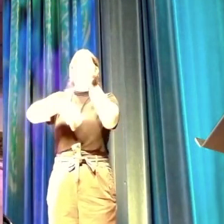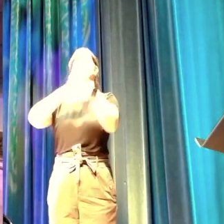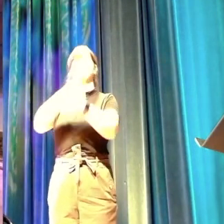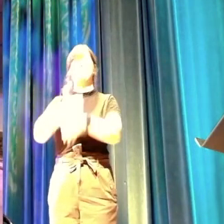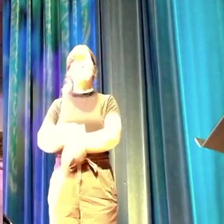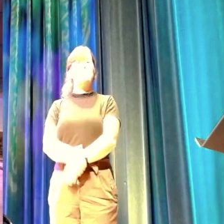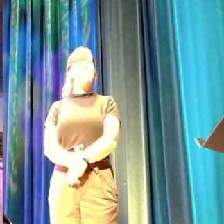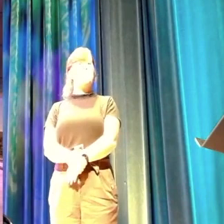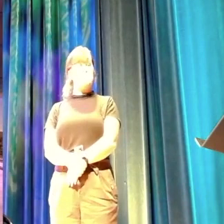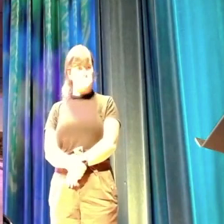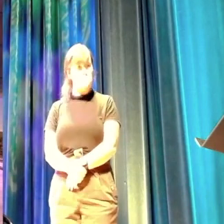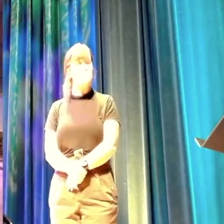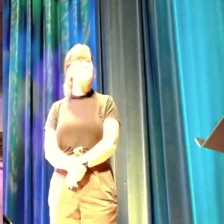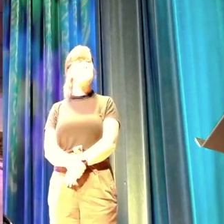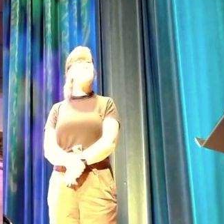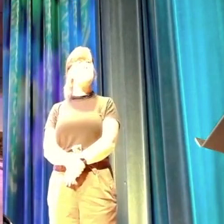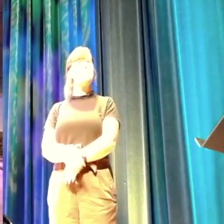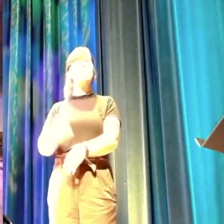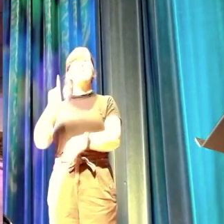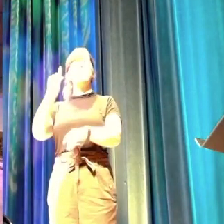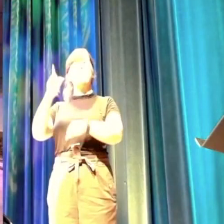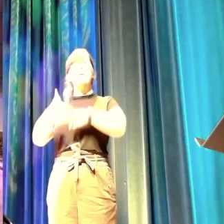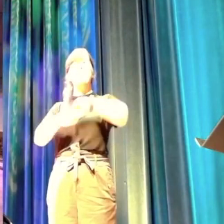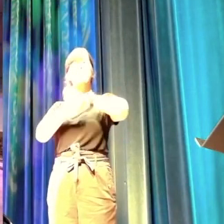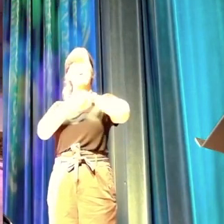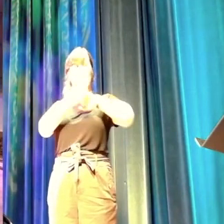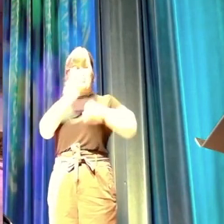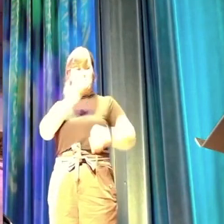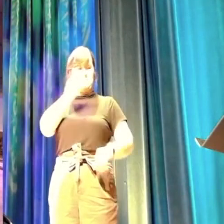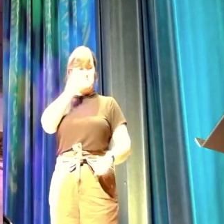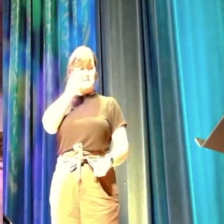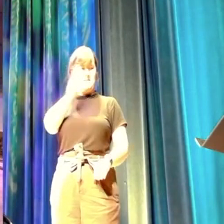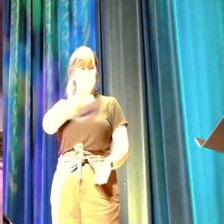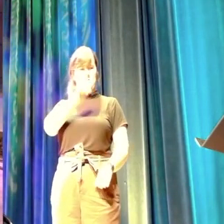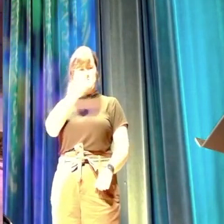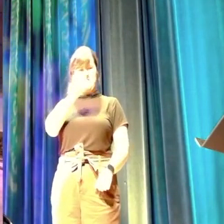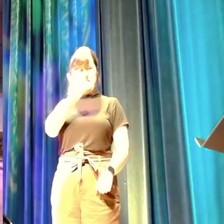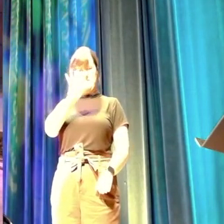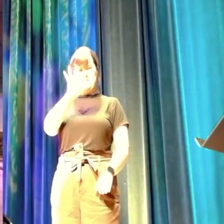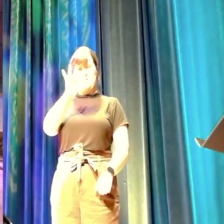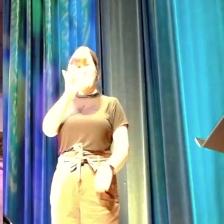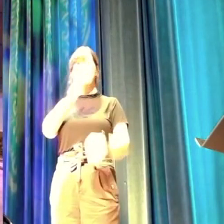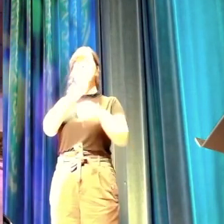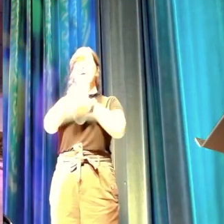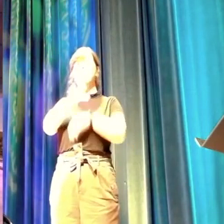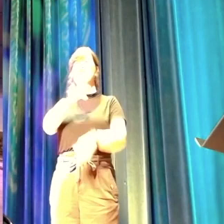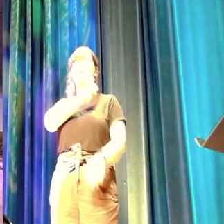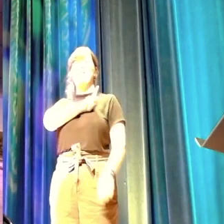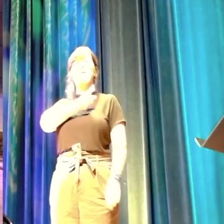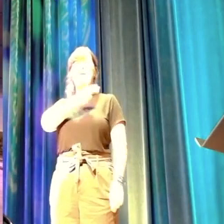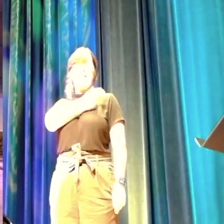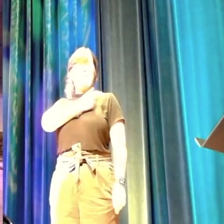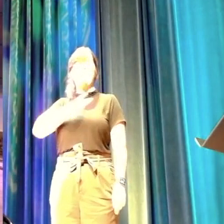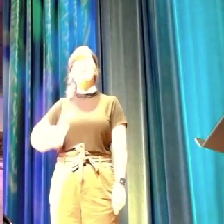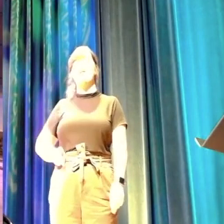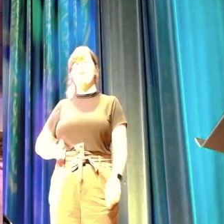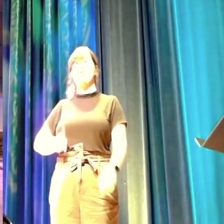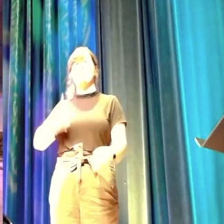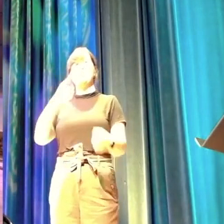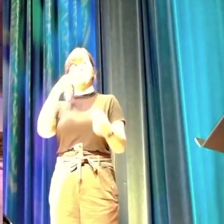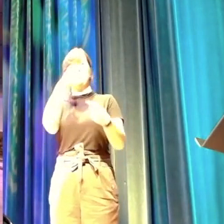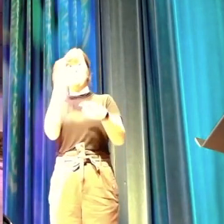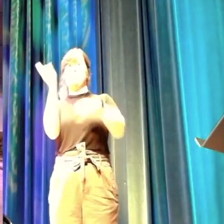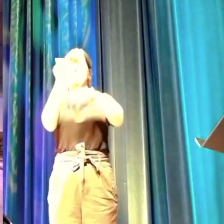They started a partnership with blindness in about 1925 after Helen Keller addressed the Lions Club